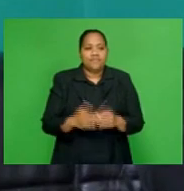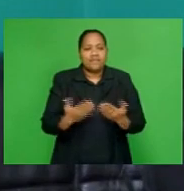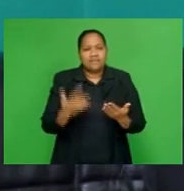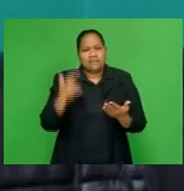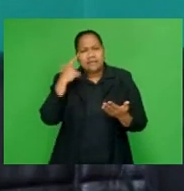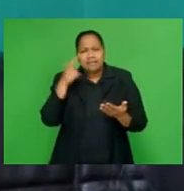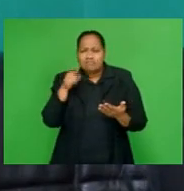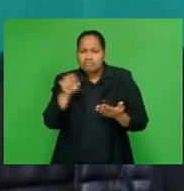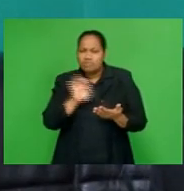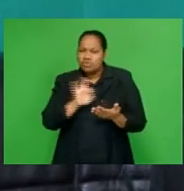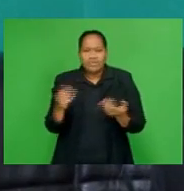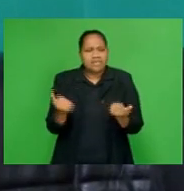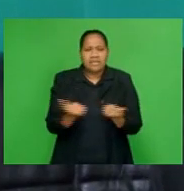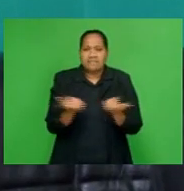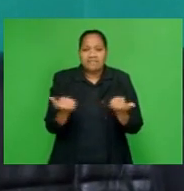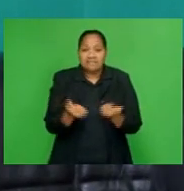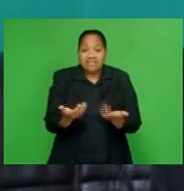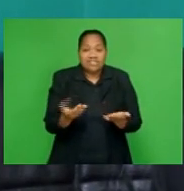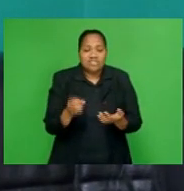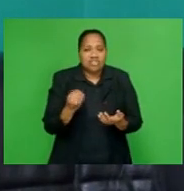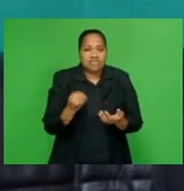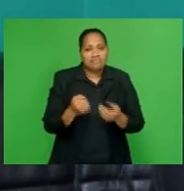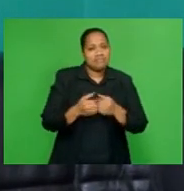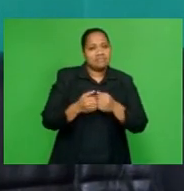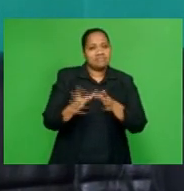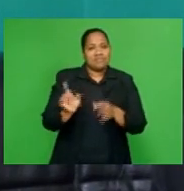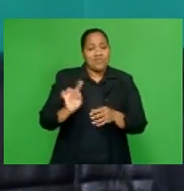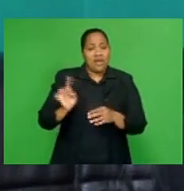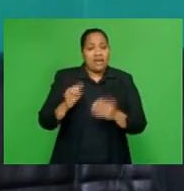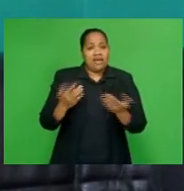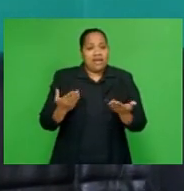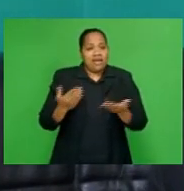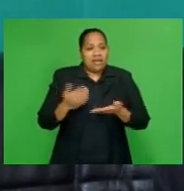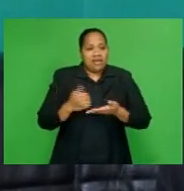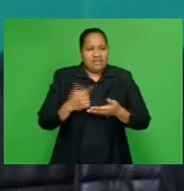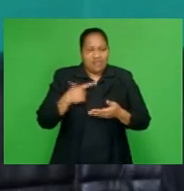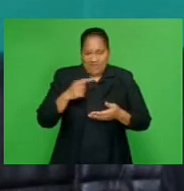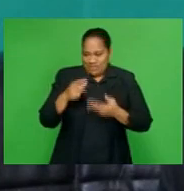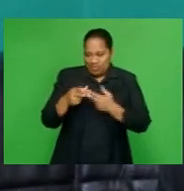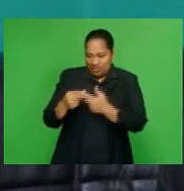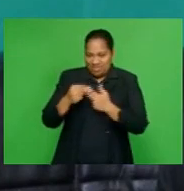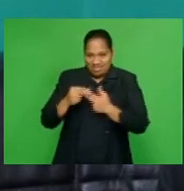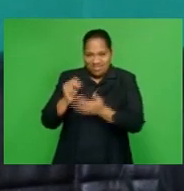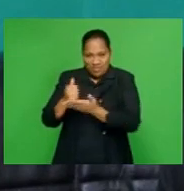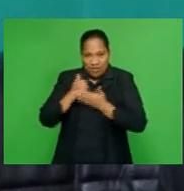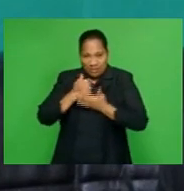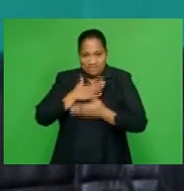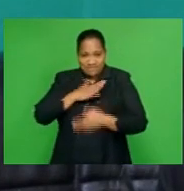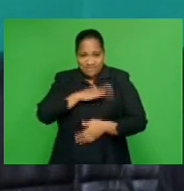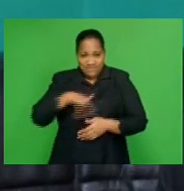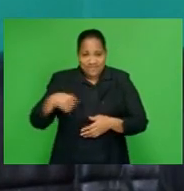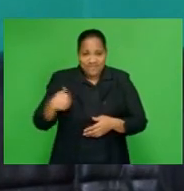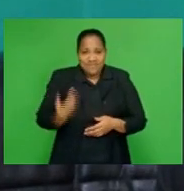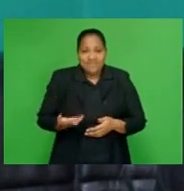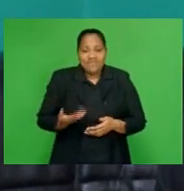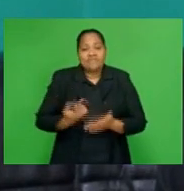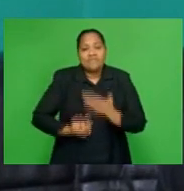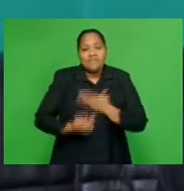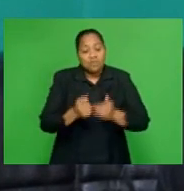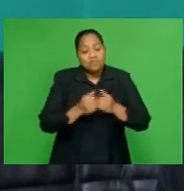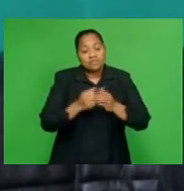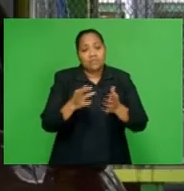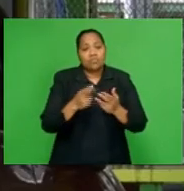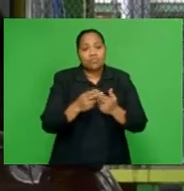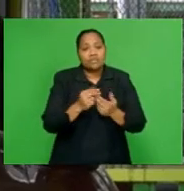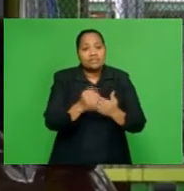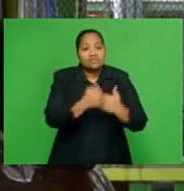enough. And we started up in support of my wife, and we started with rentals, safety